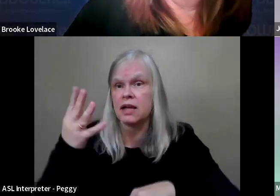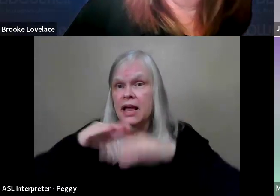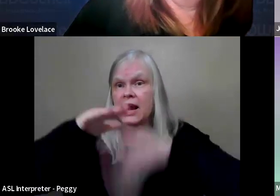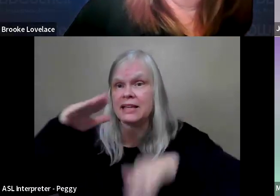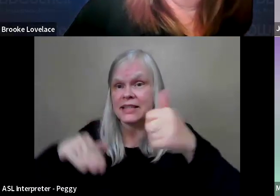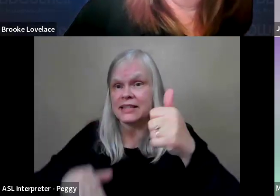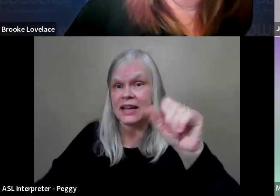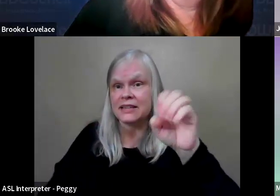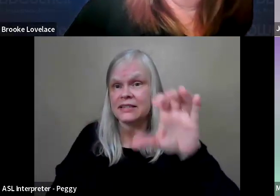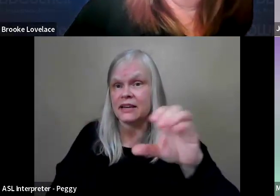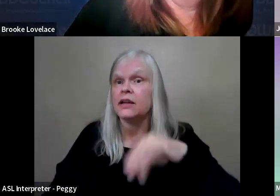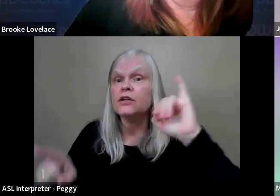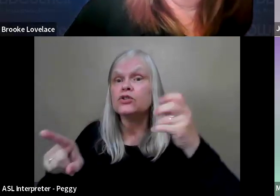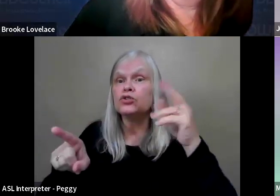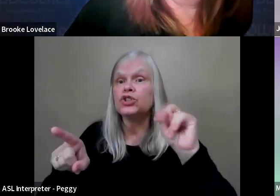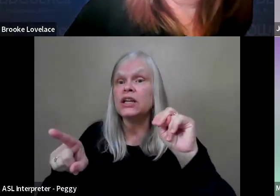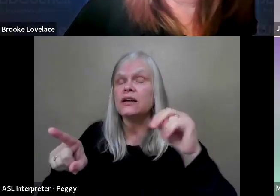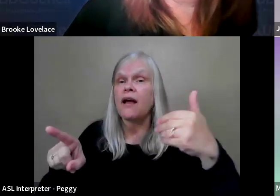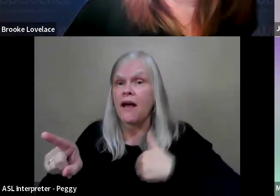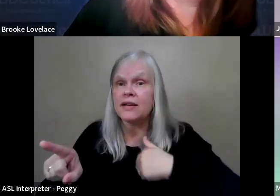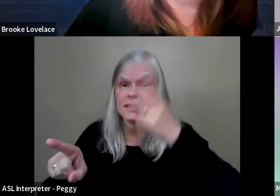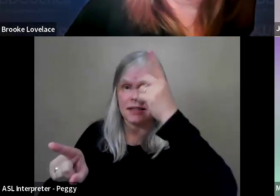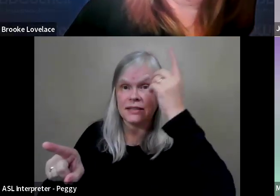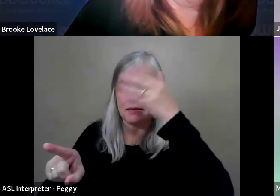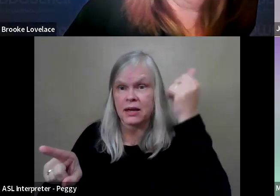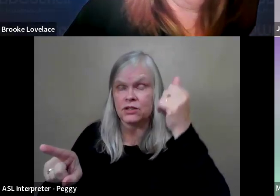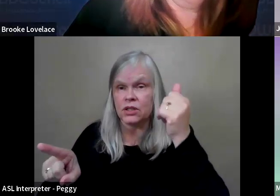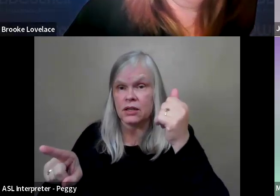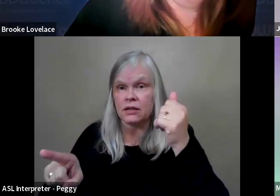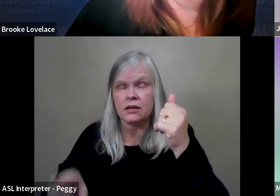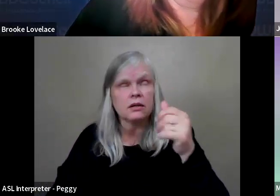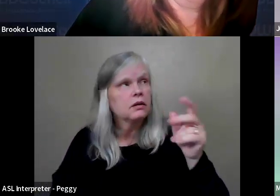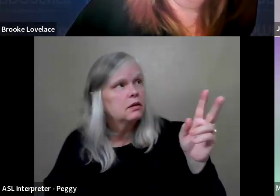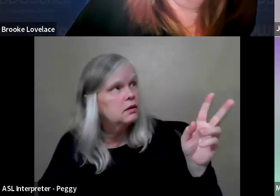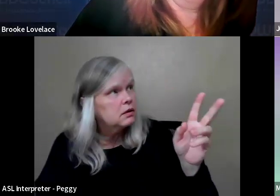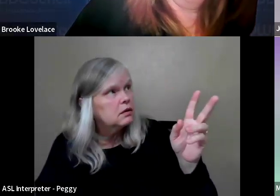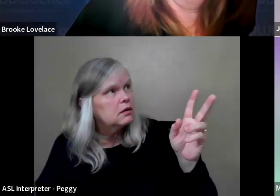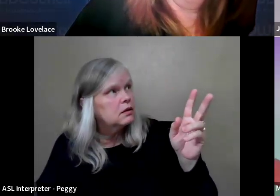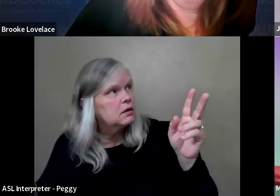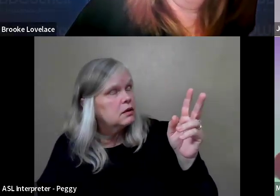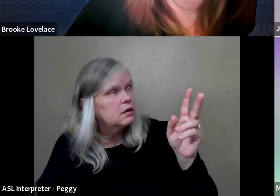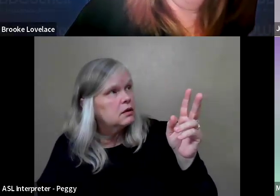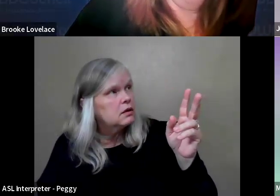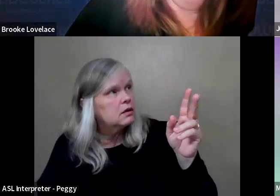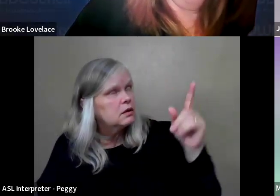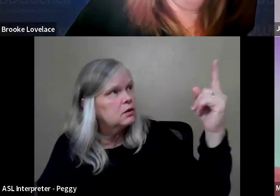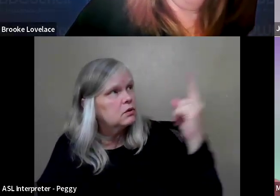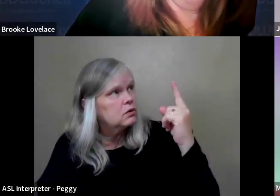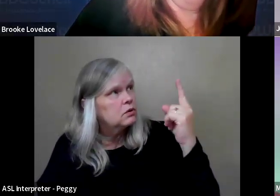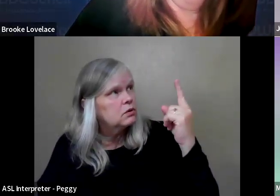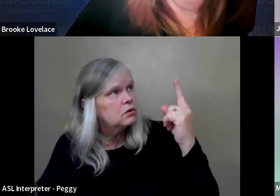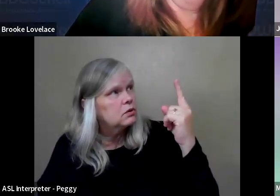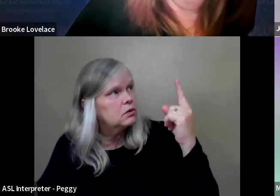seconds. So Jean, with dementia, might still be trying to process our presence and just